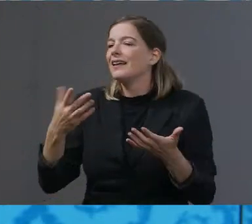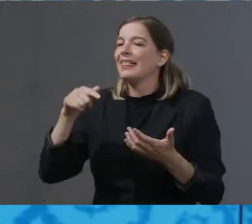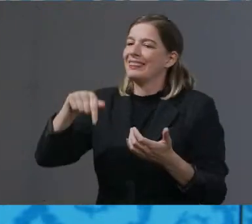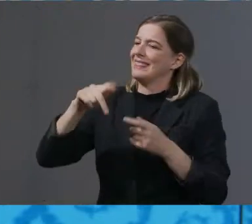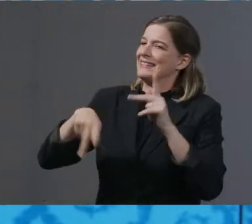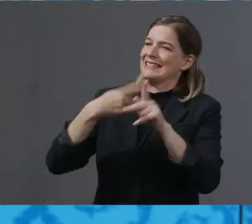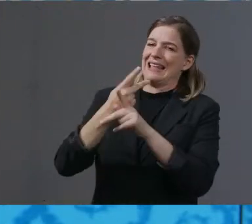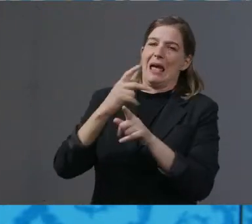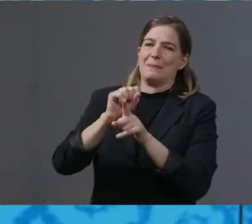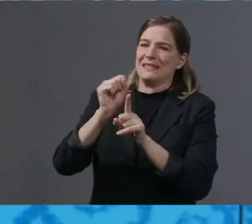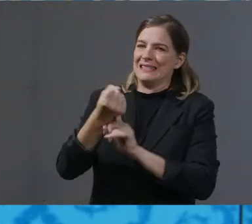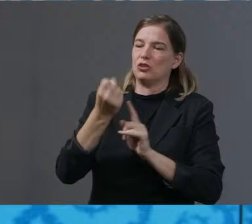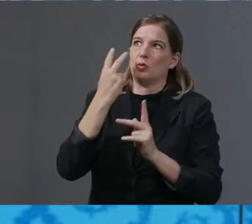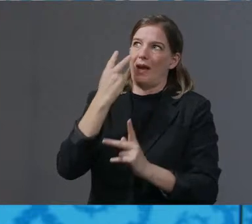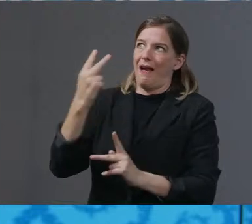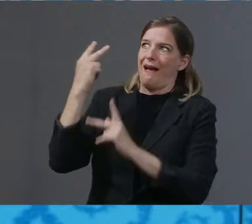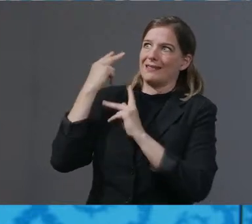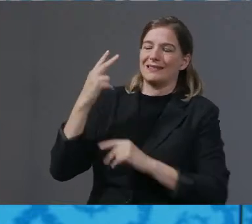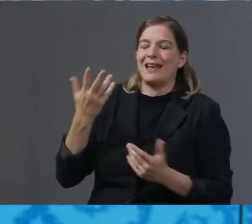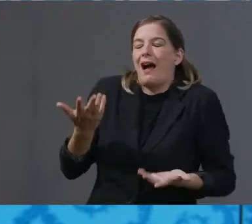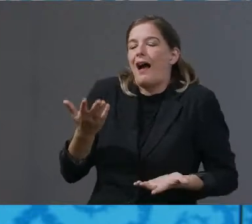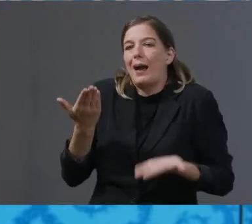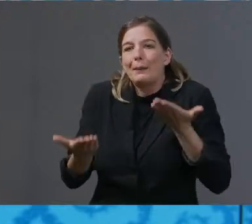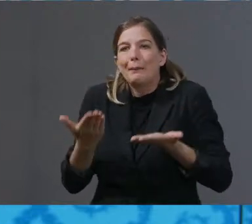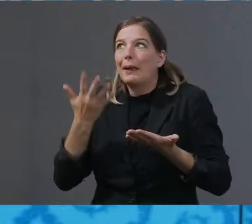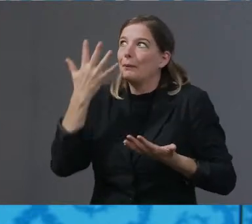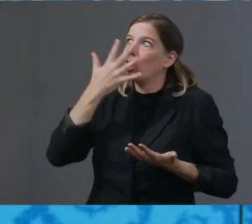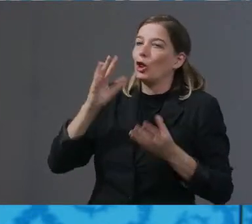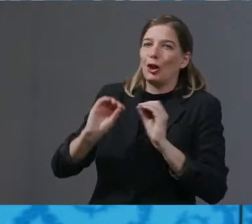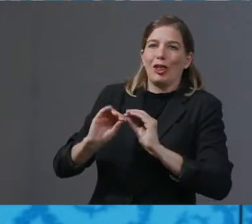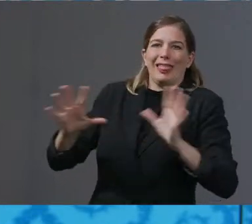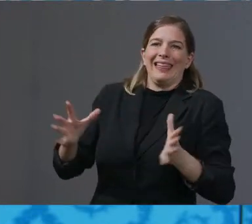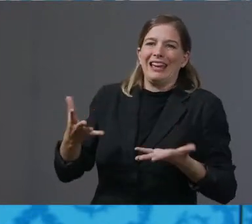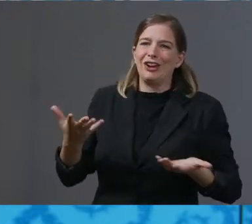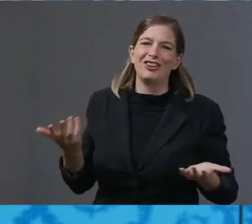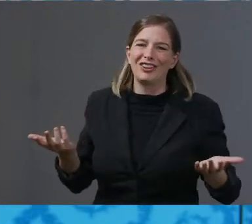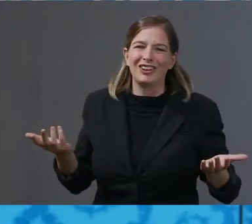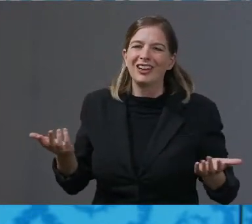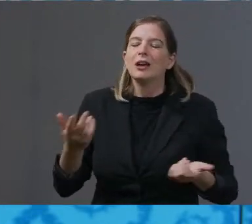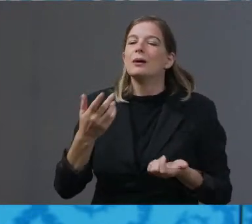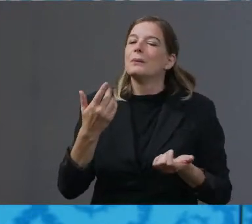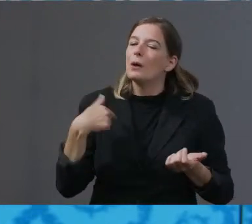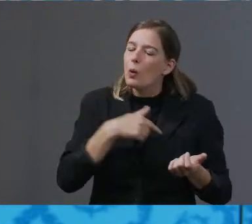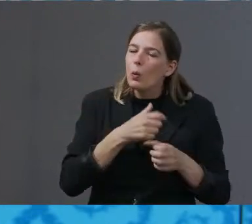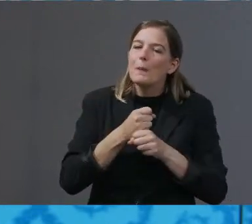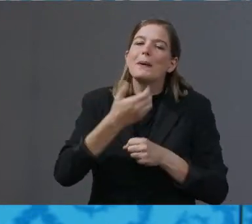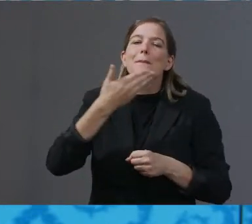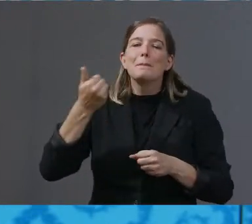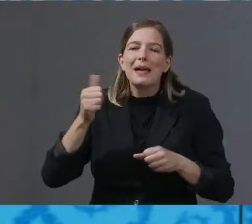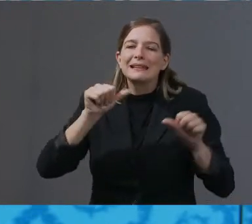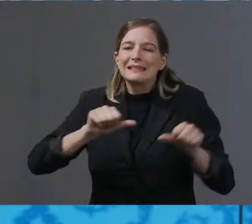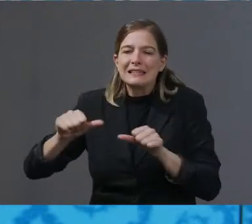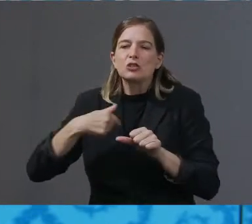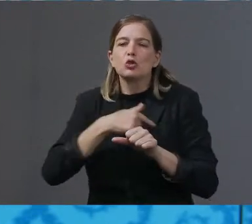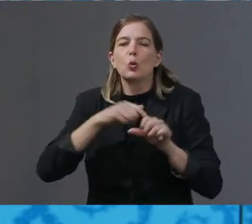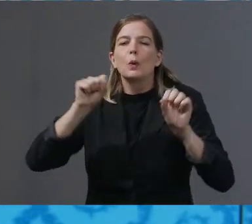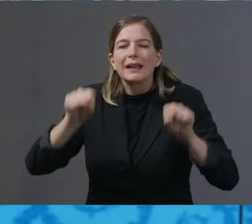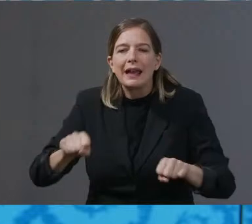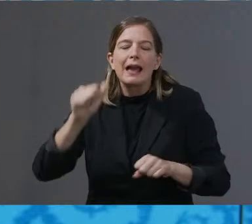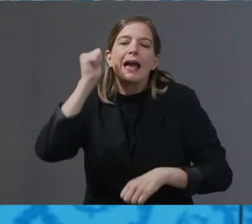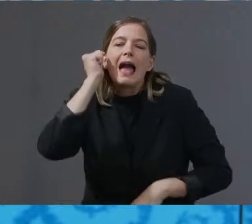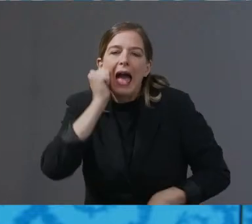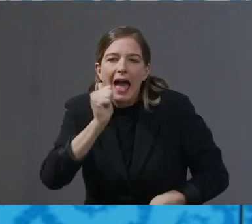the best possible decision we can every day, informed by public health and